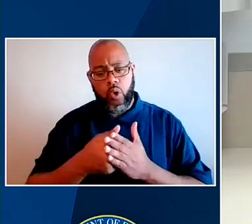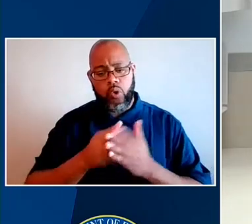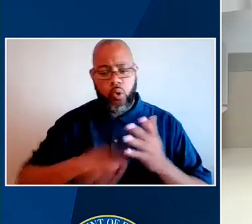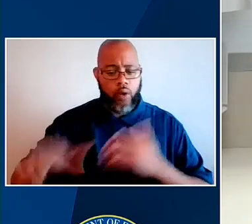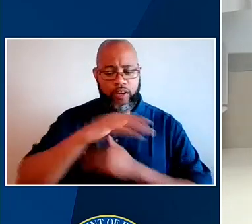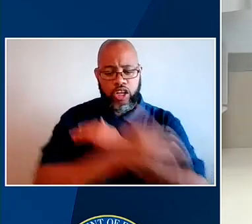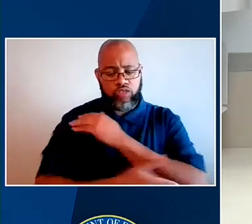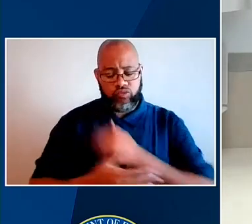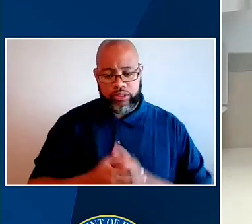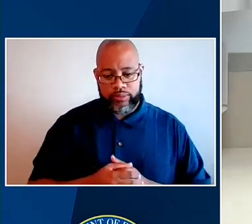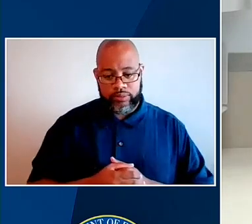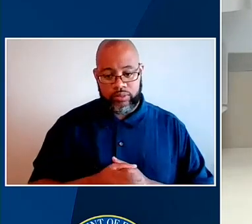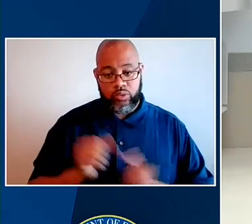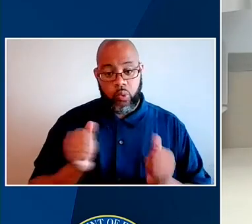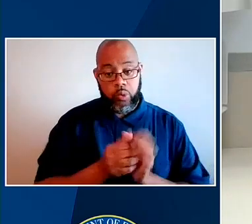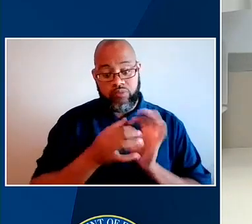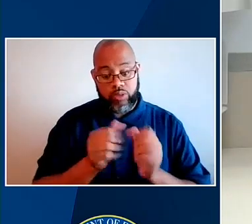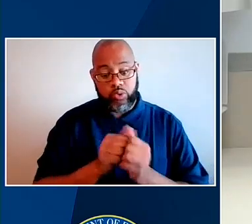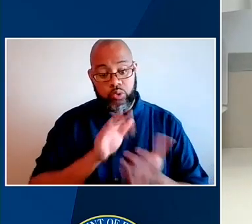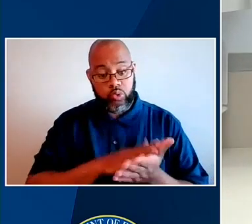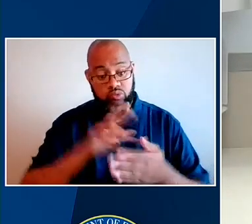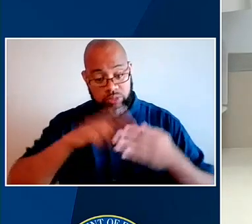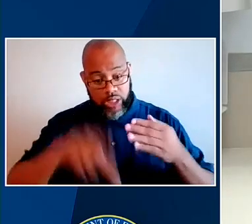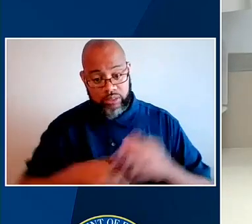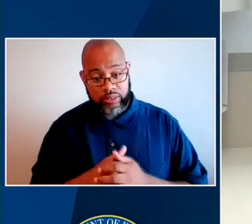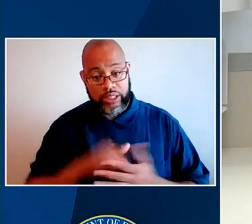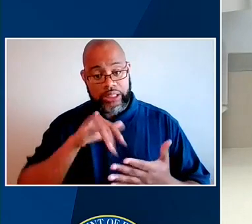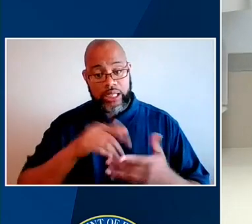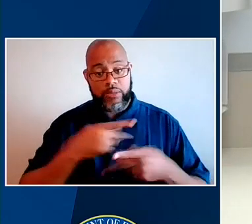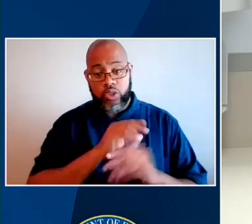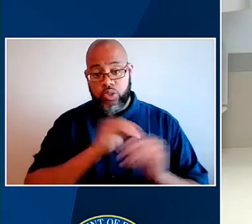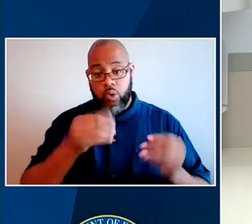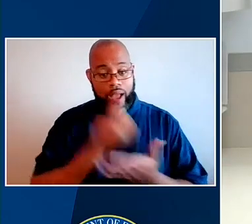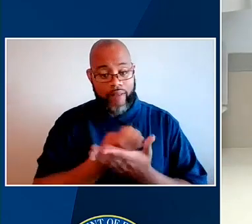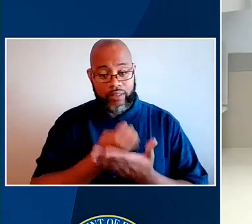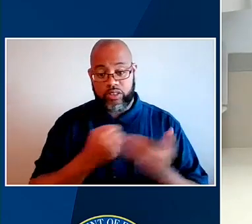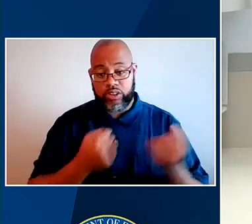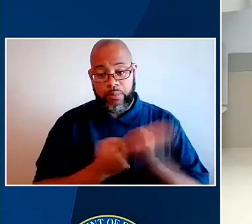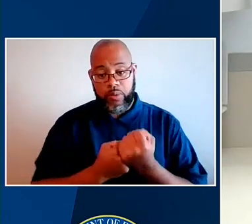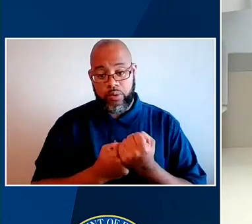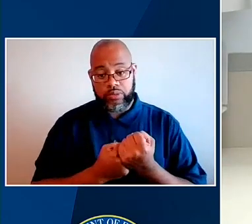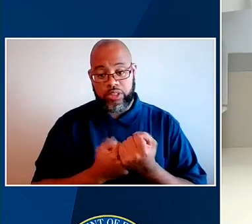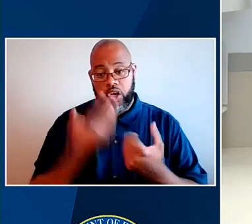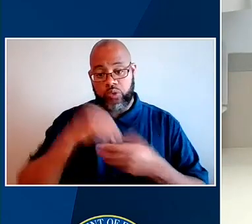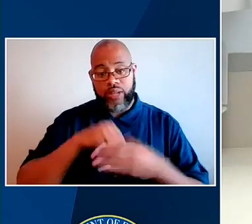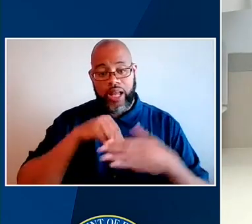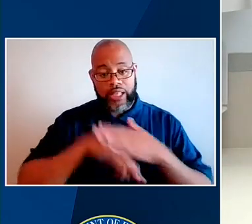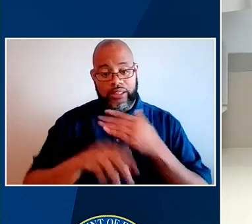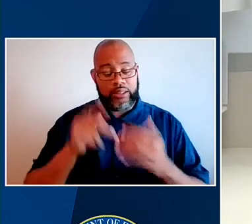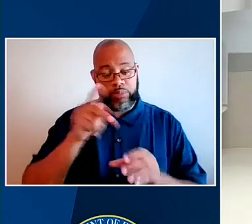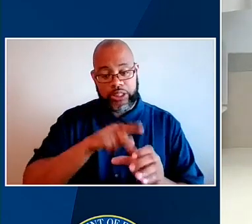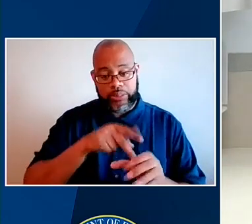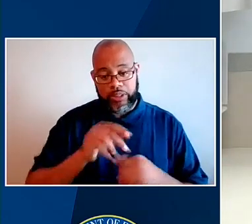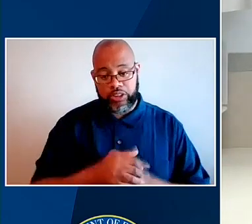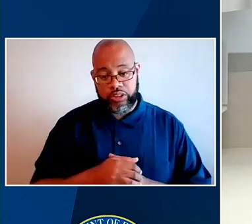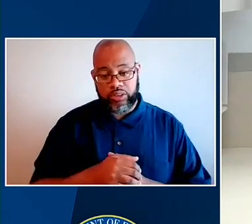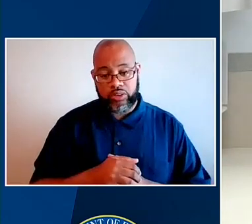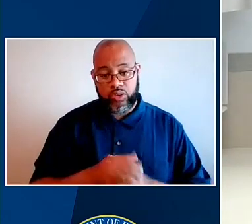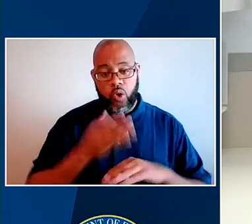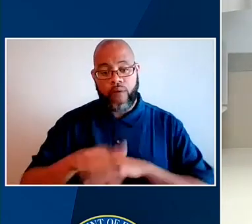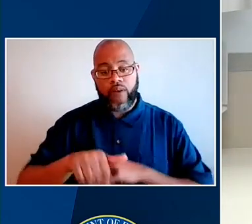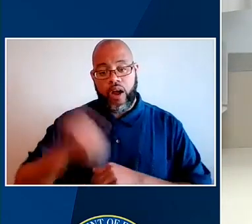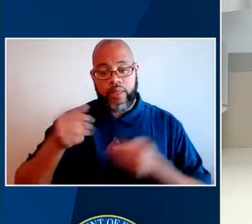nation. So with regard to academic outcomes, the study produced no evidence to support inclusive access participation over previous